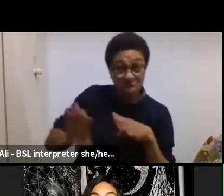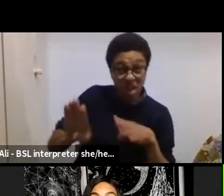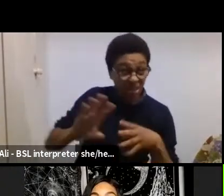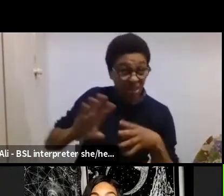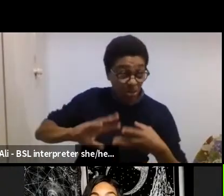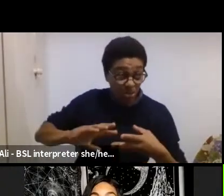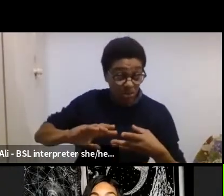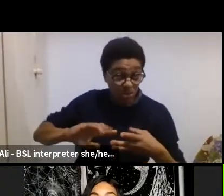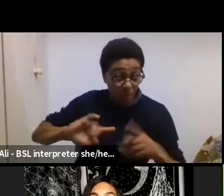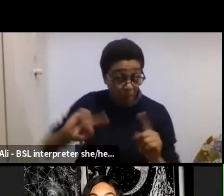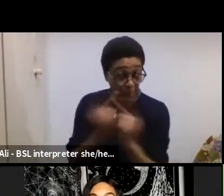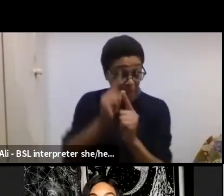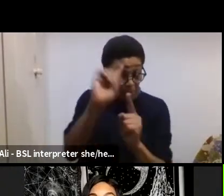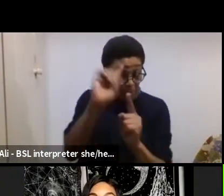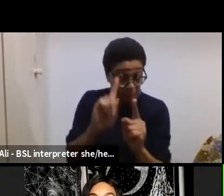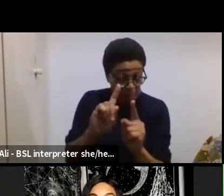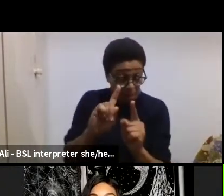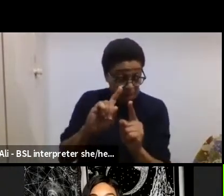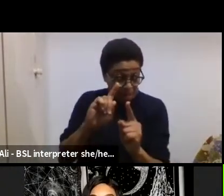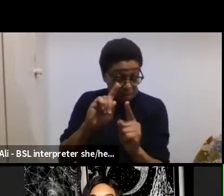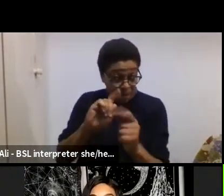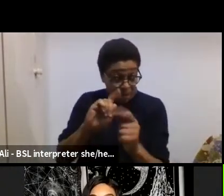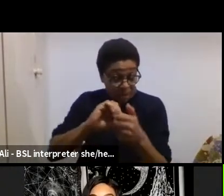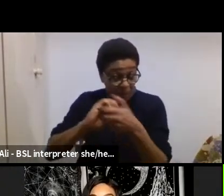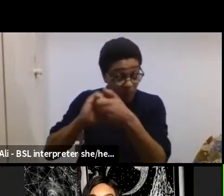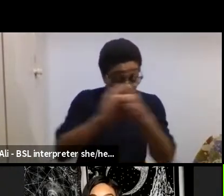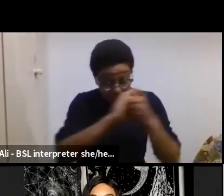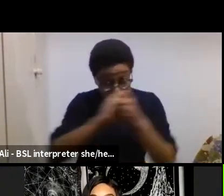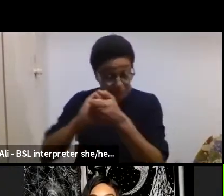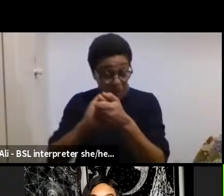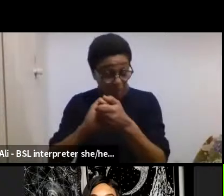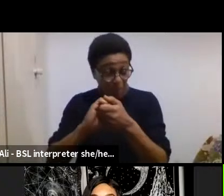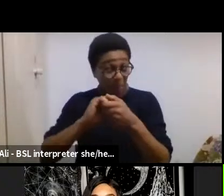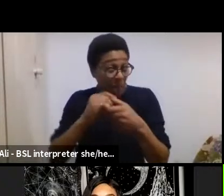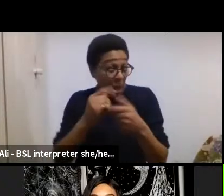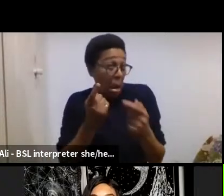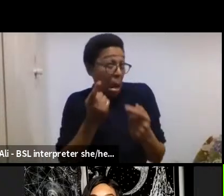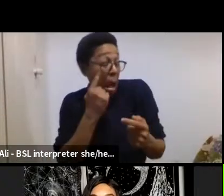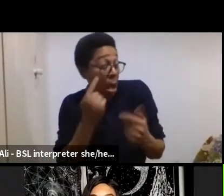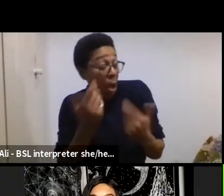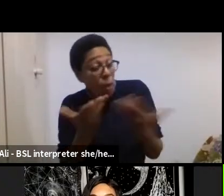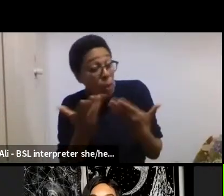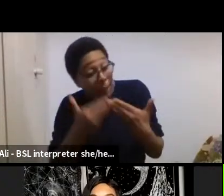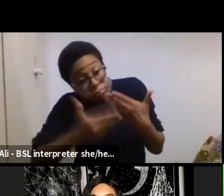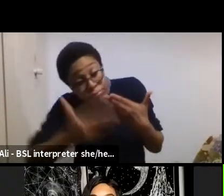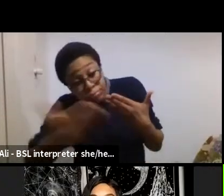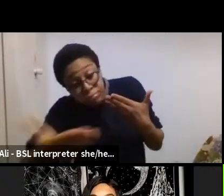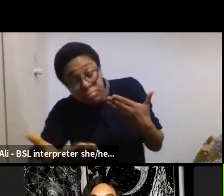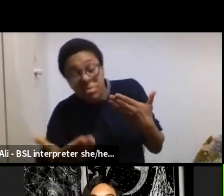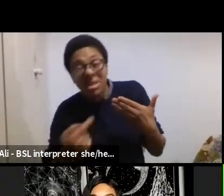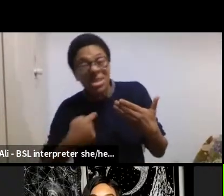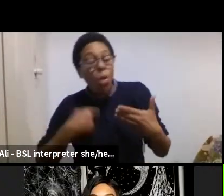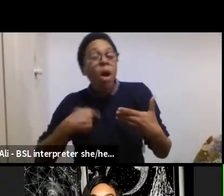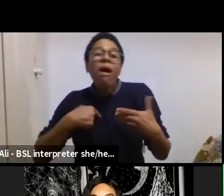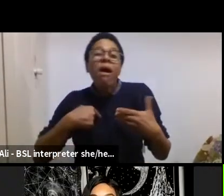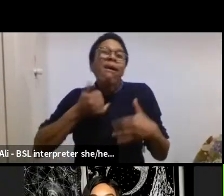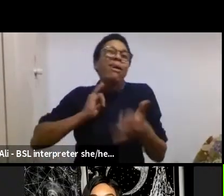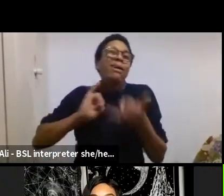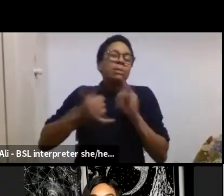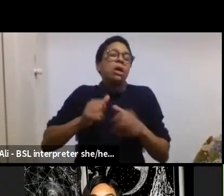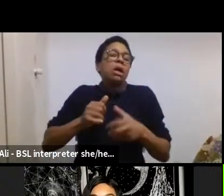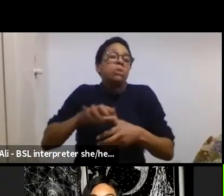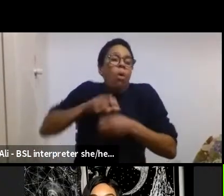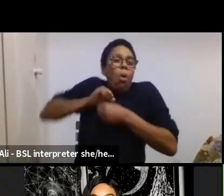go. So I kind of tend to steer away from telling people that I'm asexual until I kind of trust them with